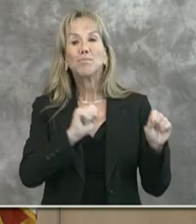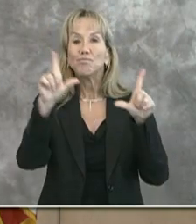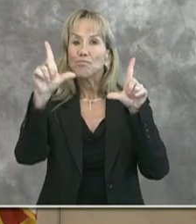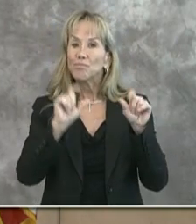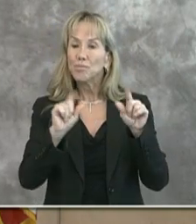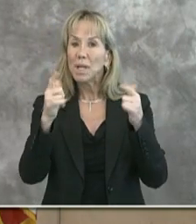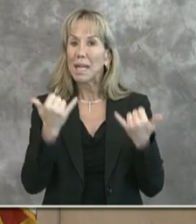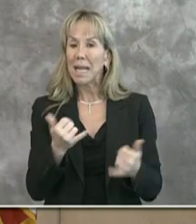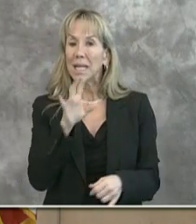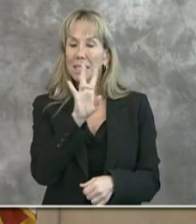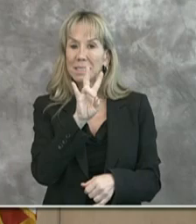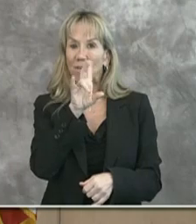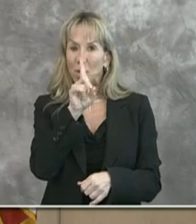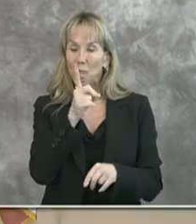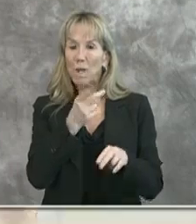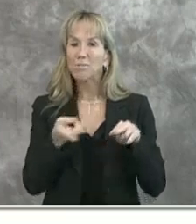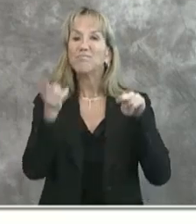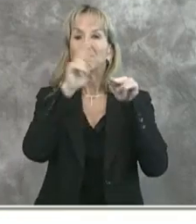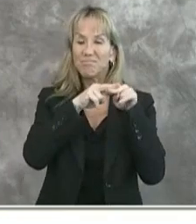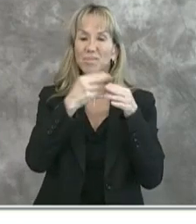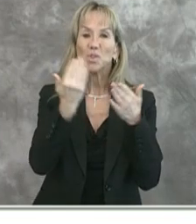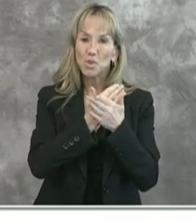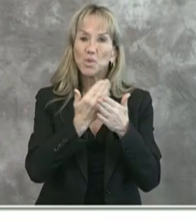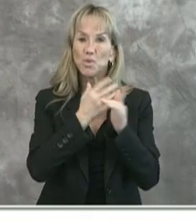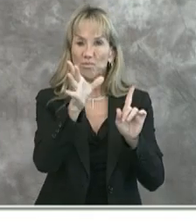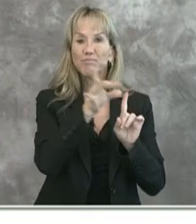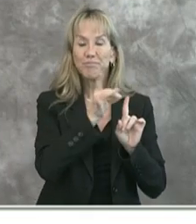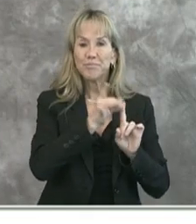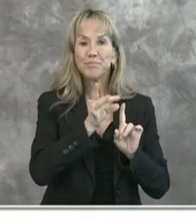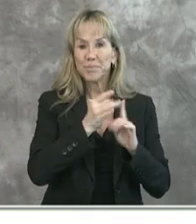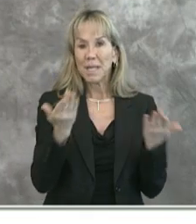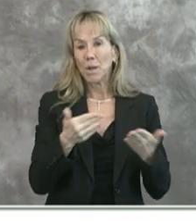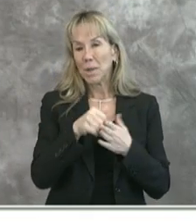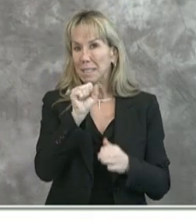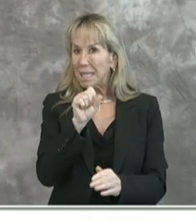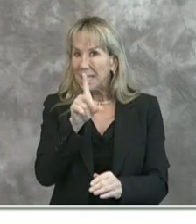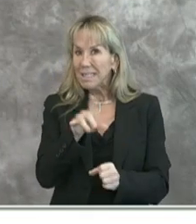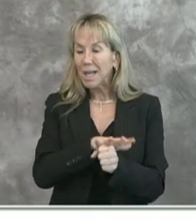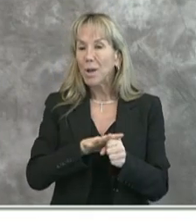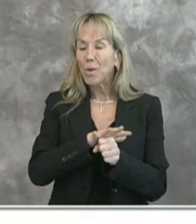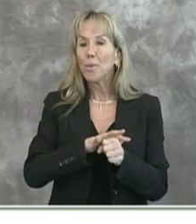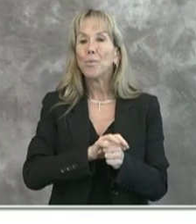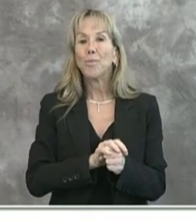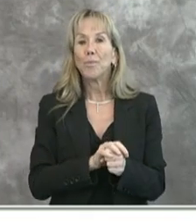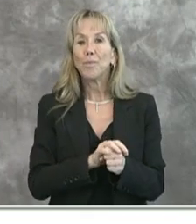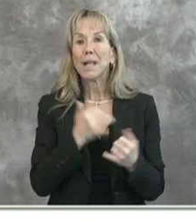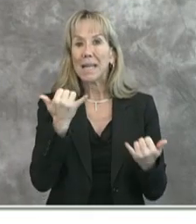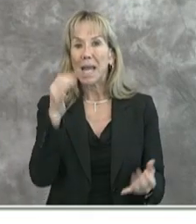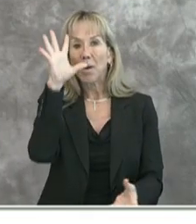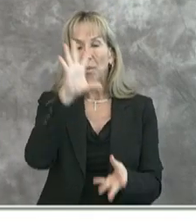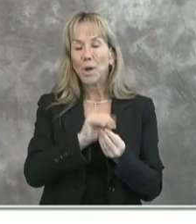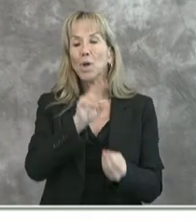we're reporting 71 new positive cases in San Diego County. Takes us to a total of